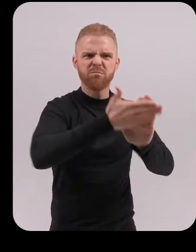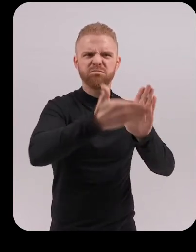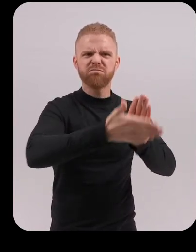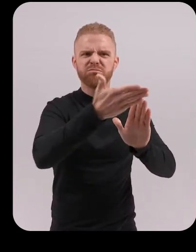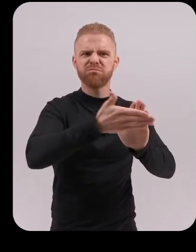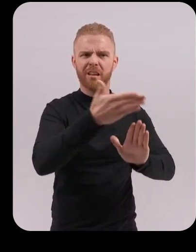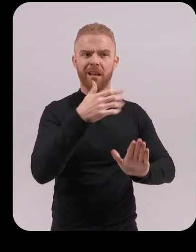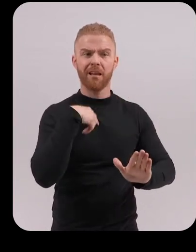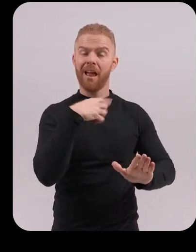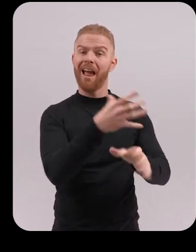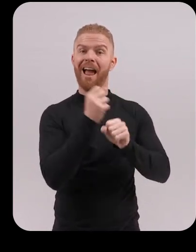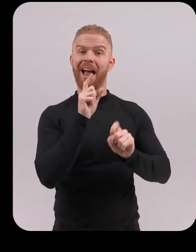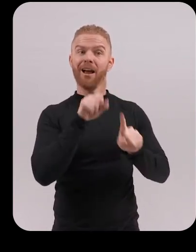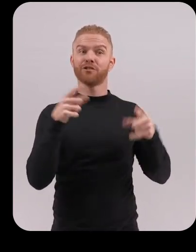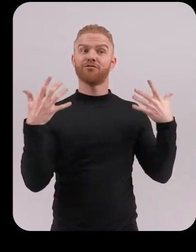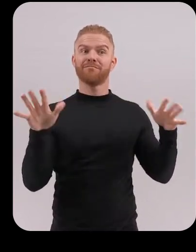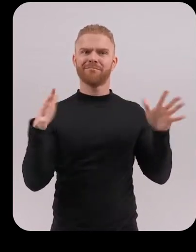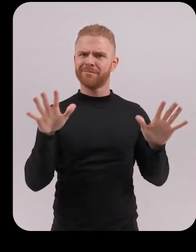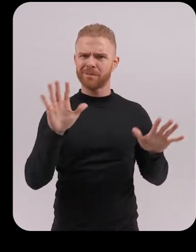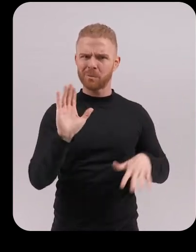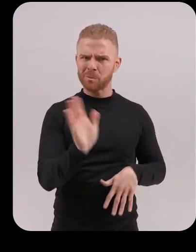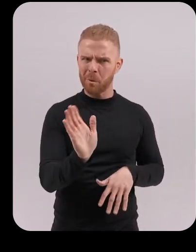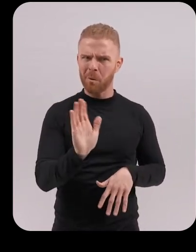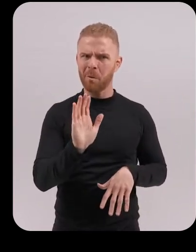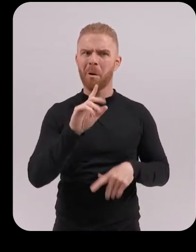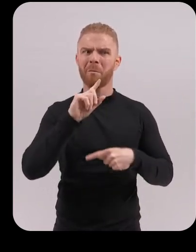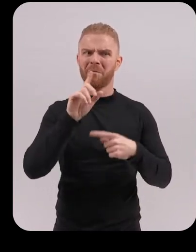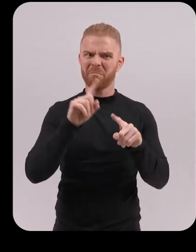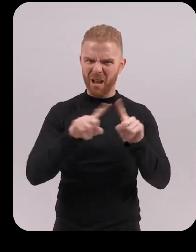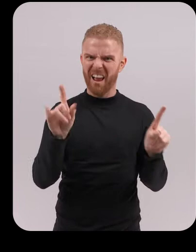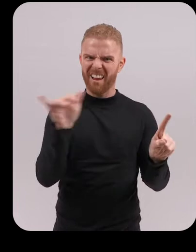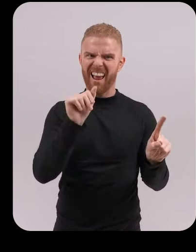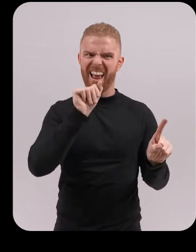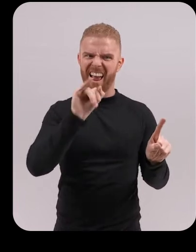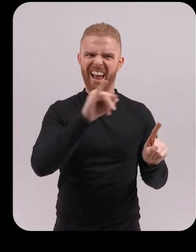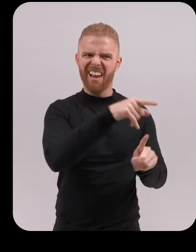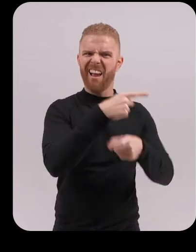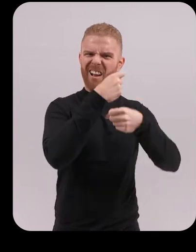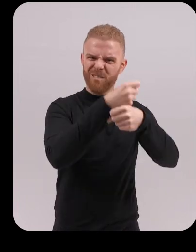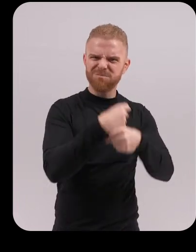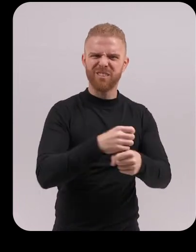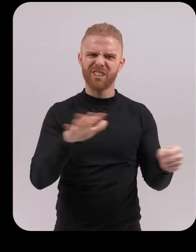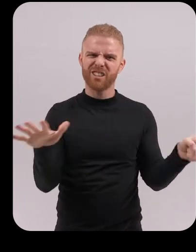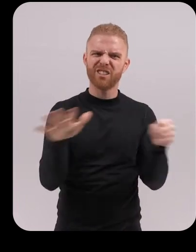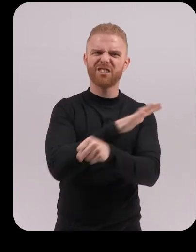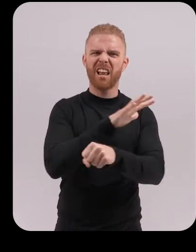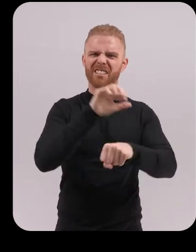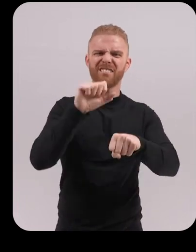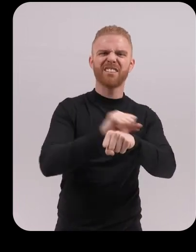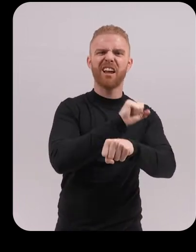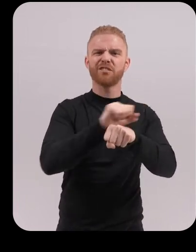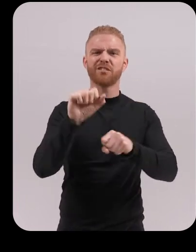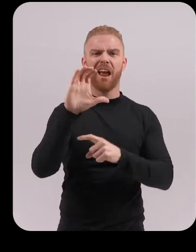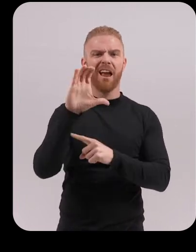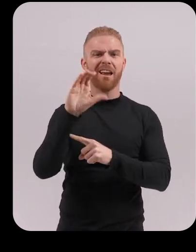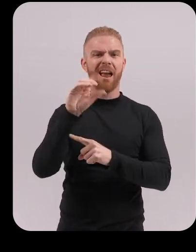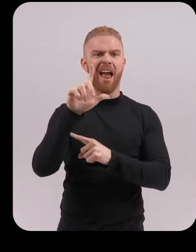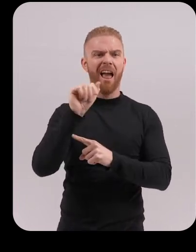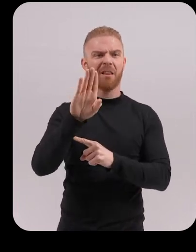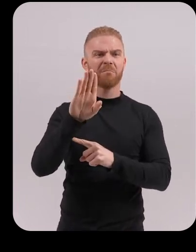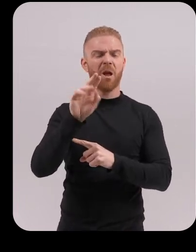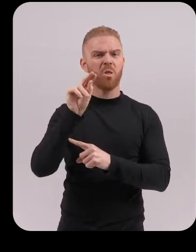and running it. And not only do I get an answer to my initial question about the data set, but the AI agent